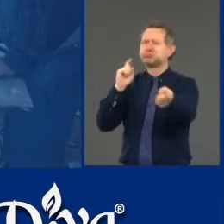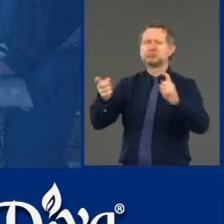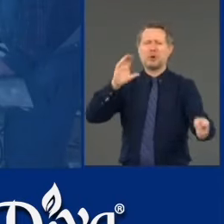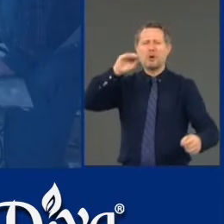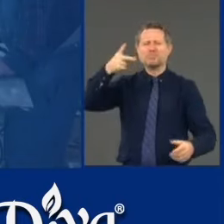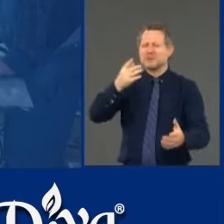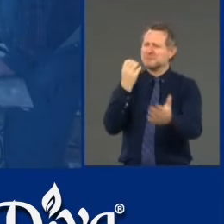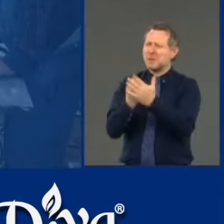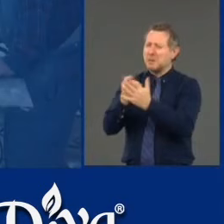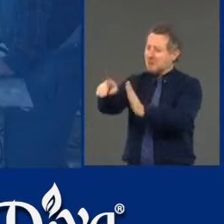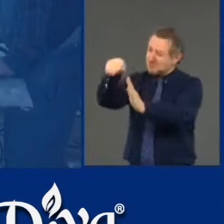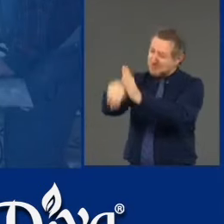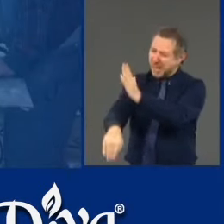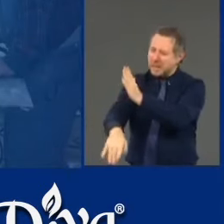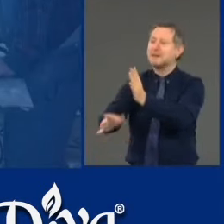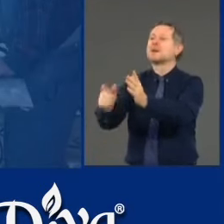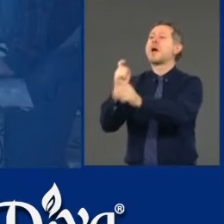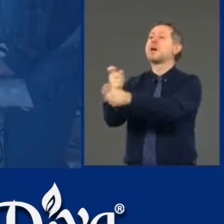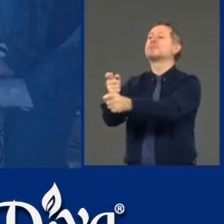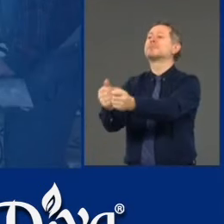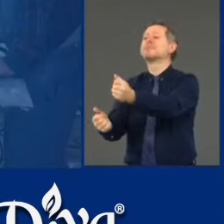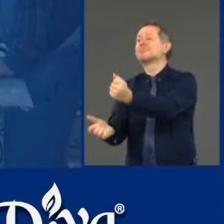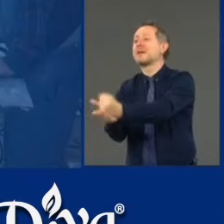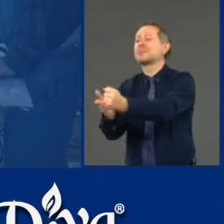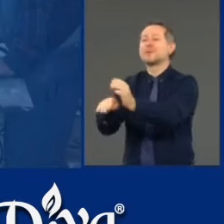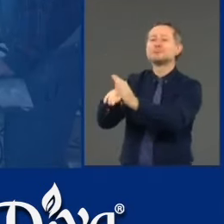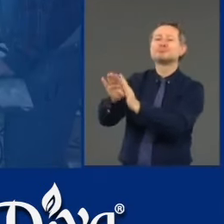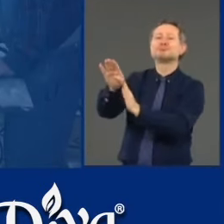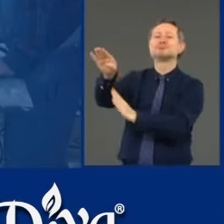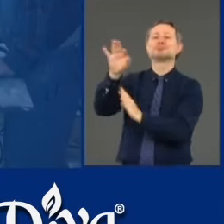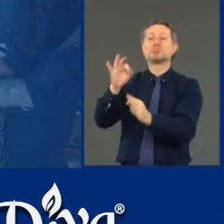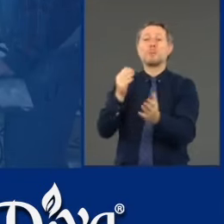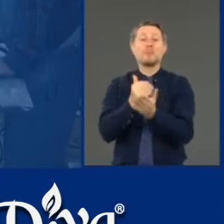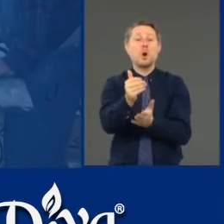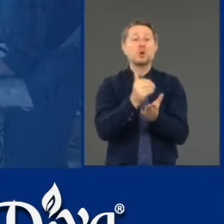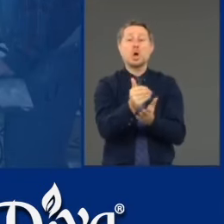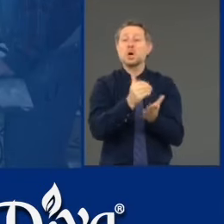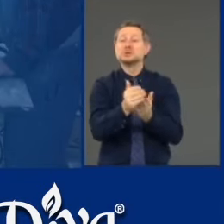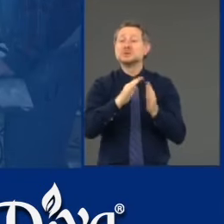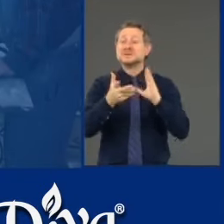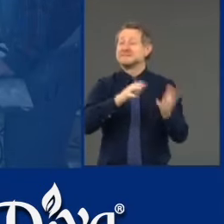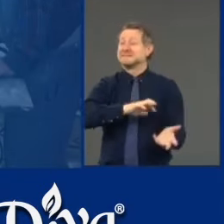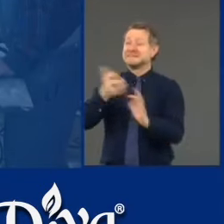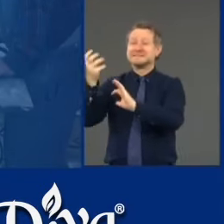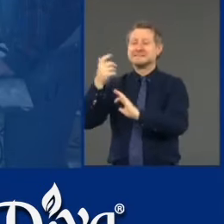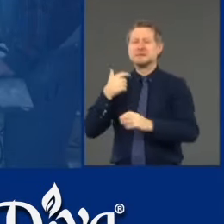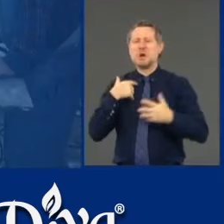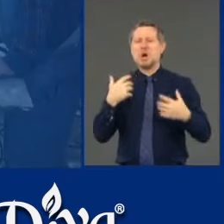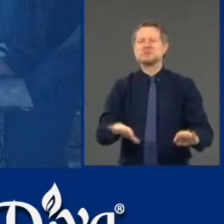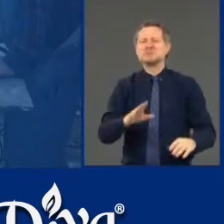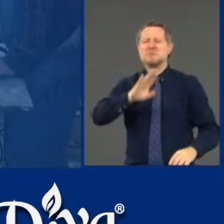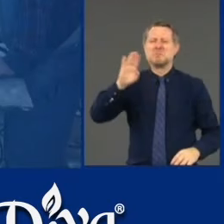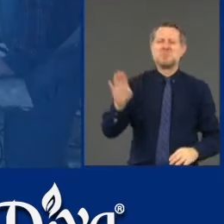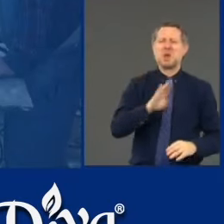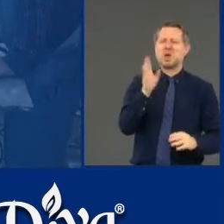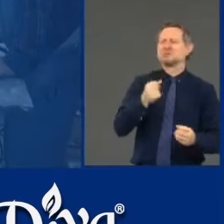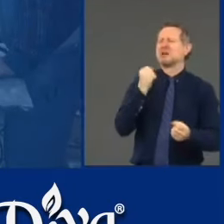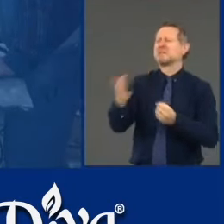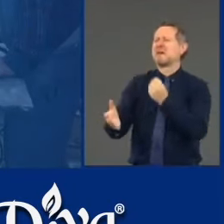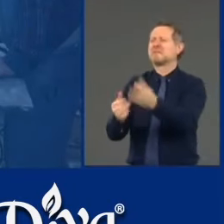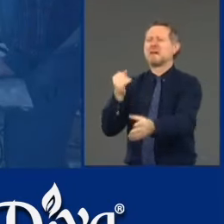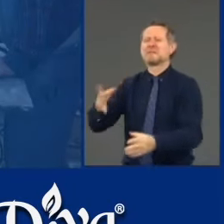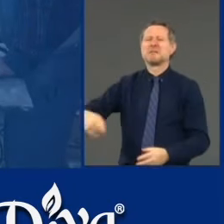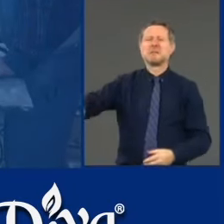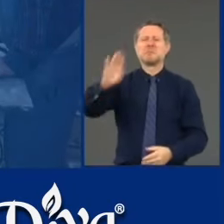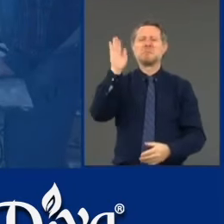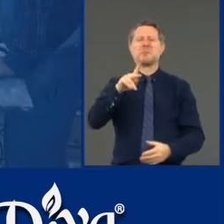this after the mortgage scandal. We gave billions to the banks, remember, because they were too big to fail. So